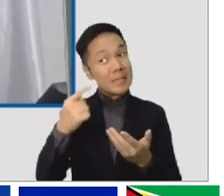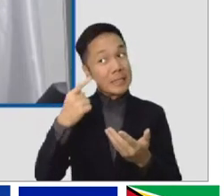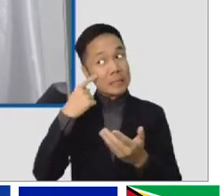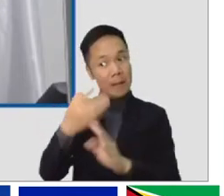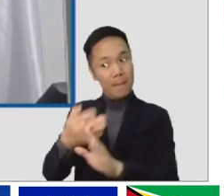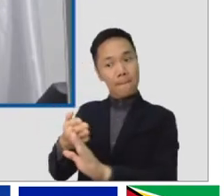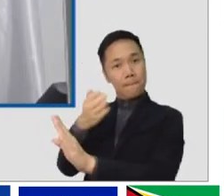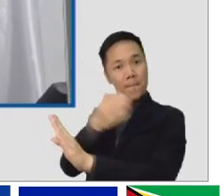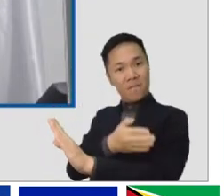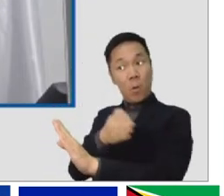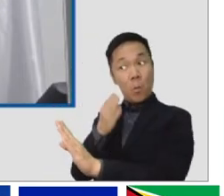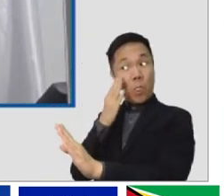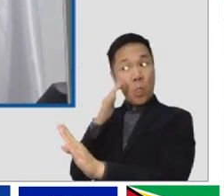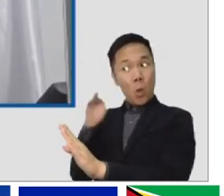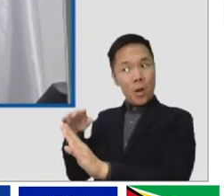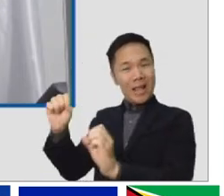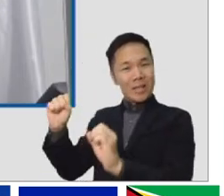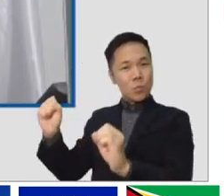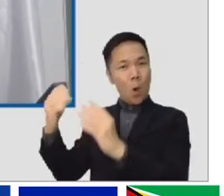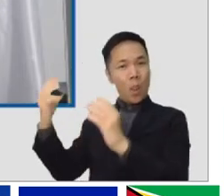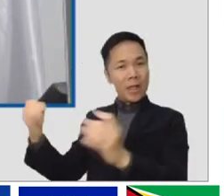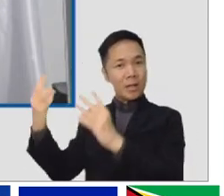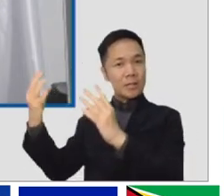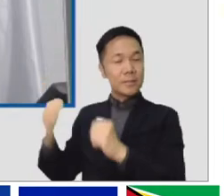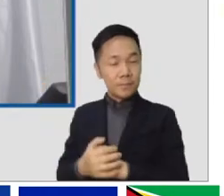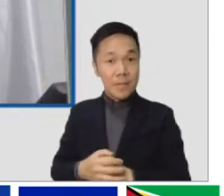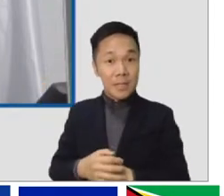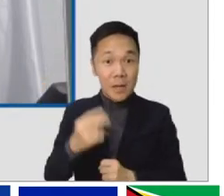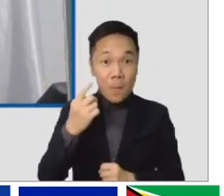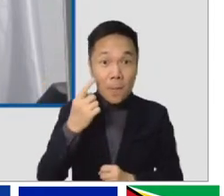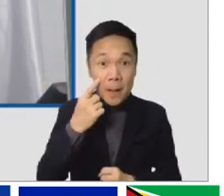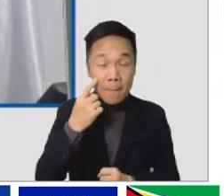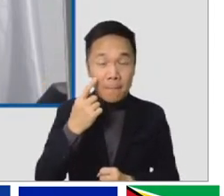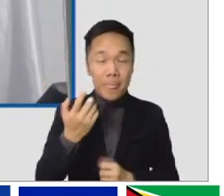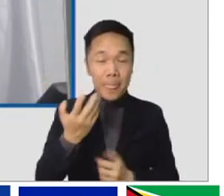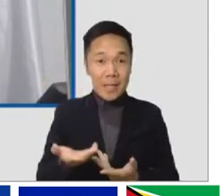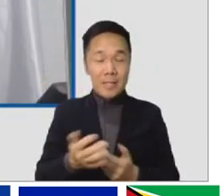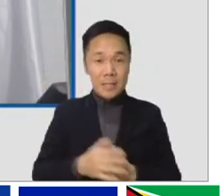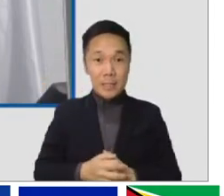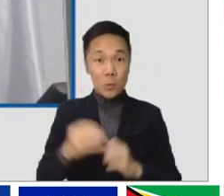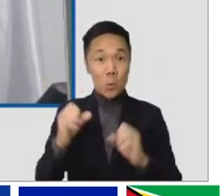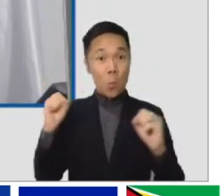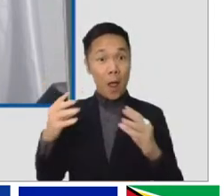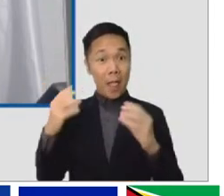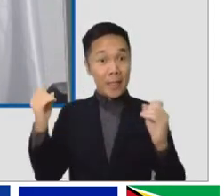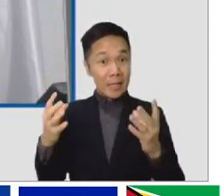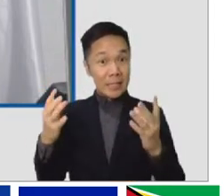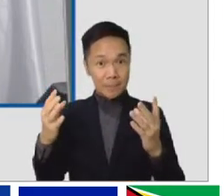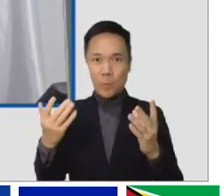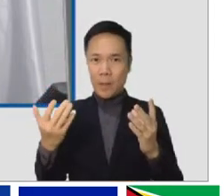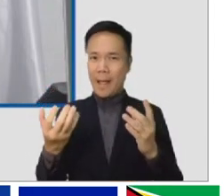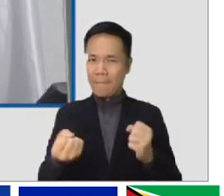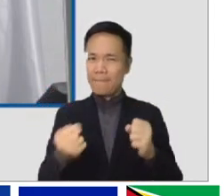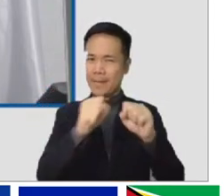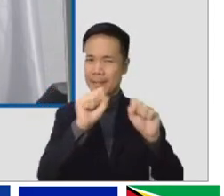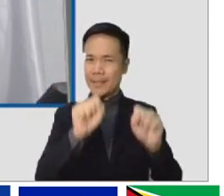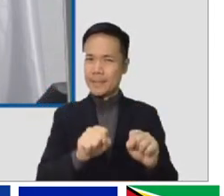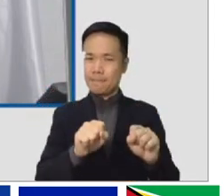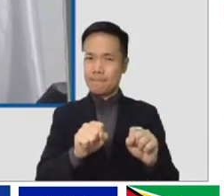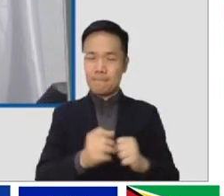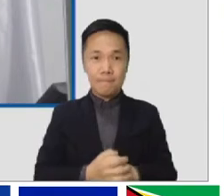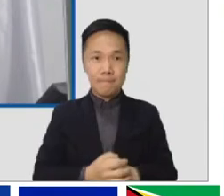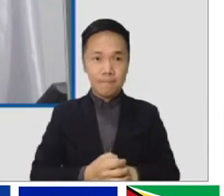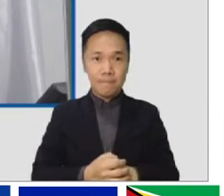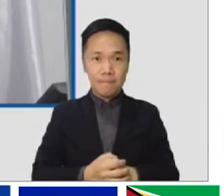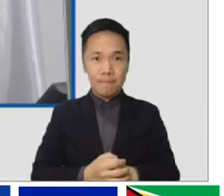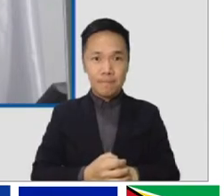have developed an early warning system from end to end,